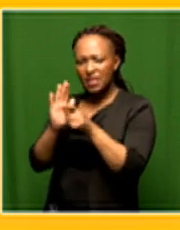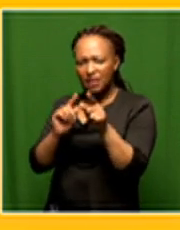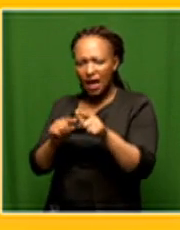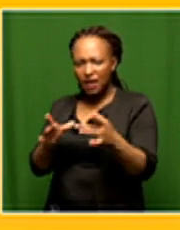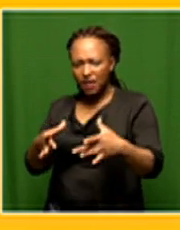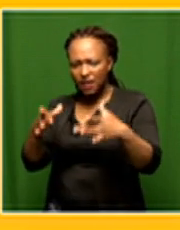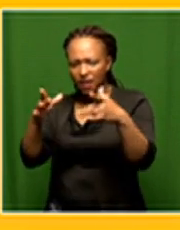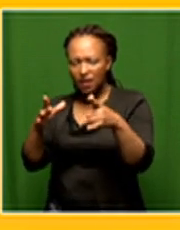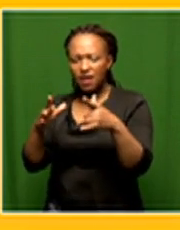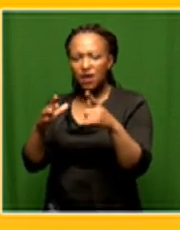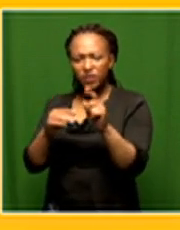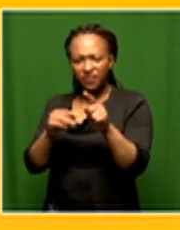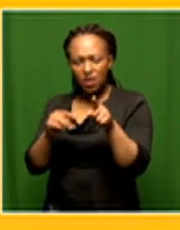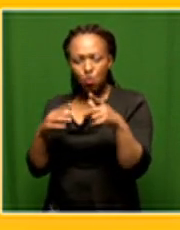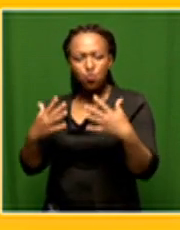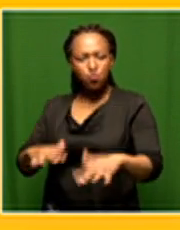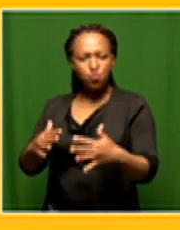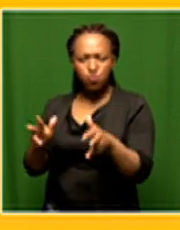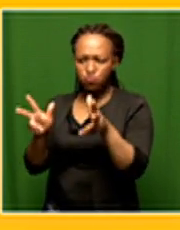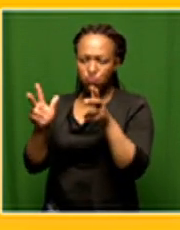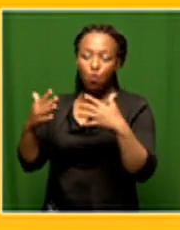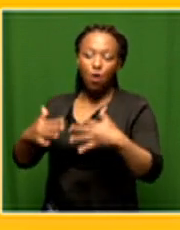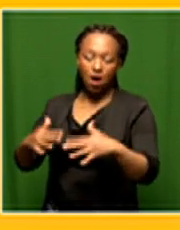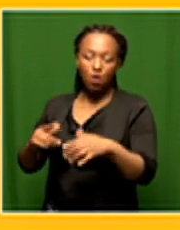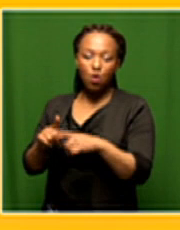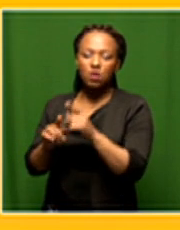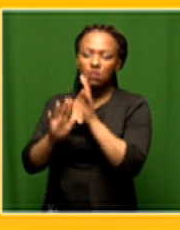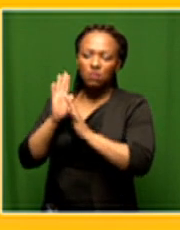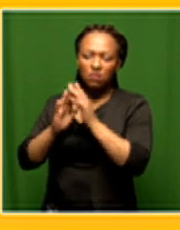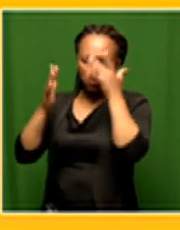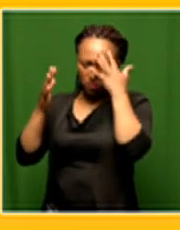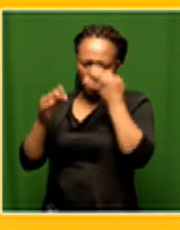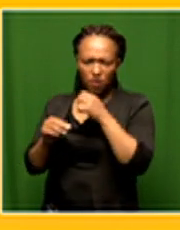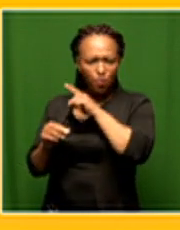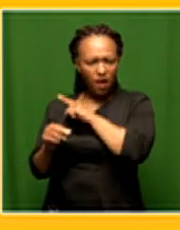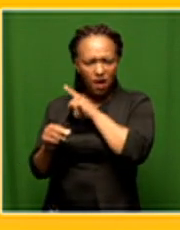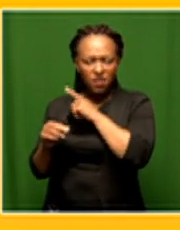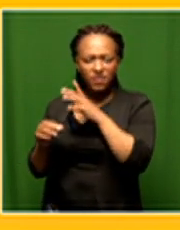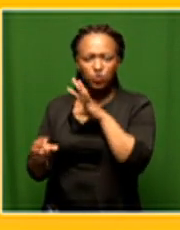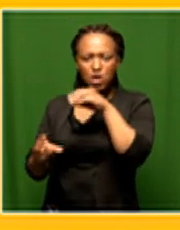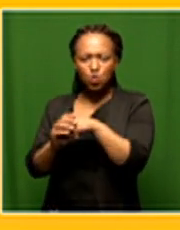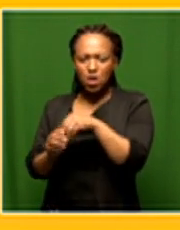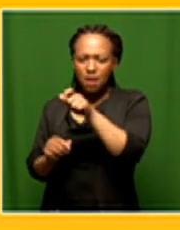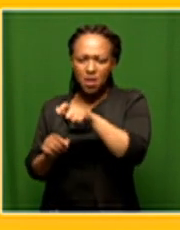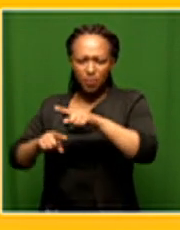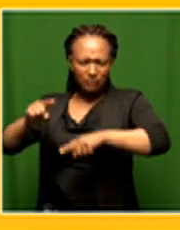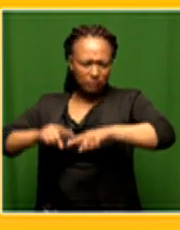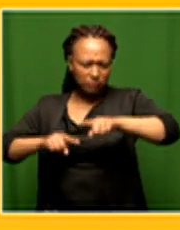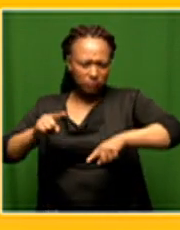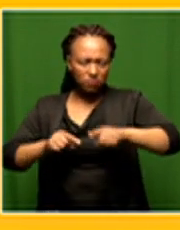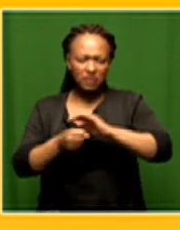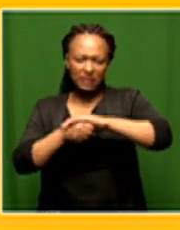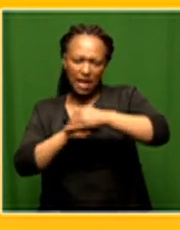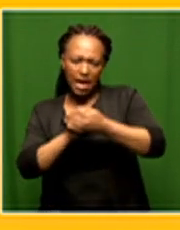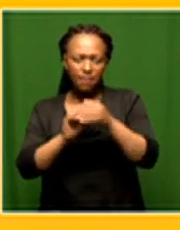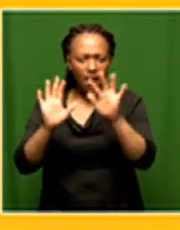right now. It really is catchy. And do speak to us, if you can, about the decision to include the different people, the different shapes and